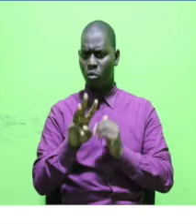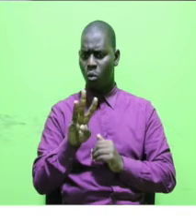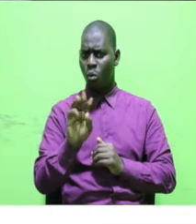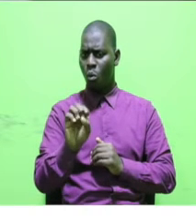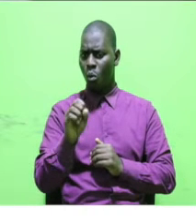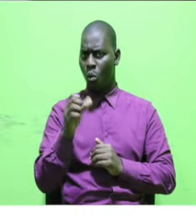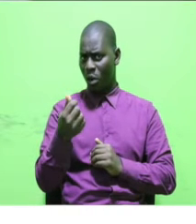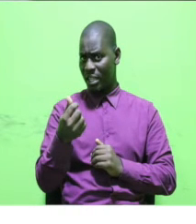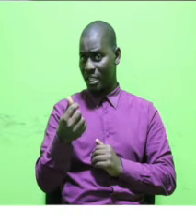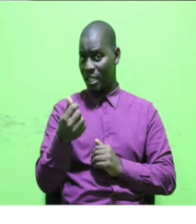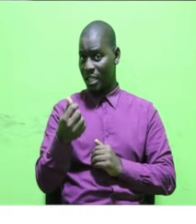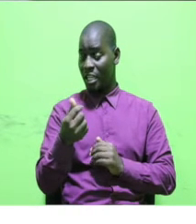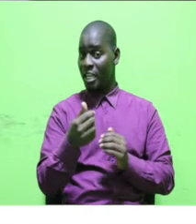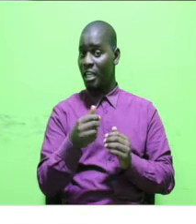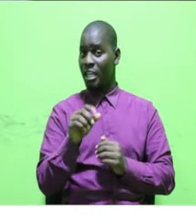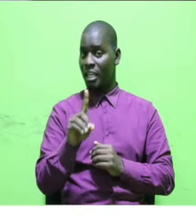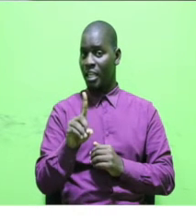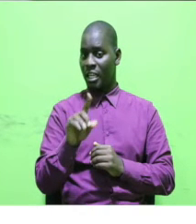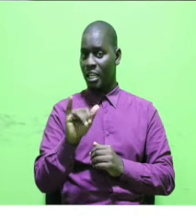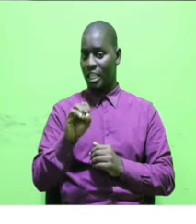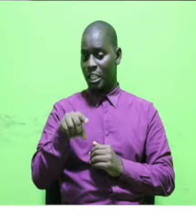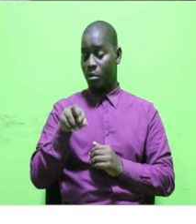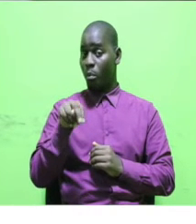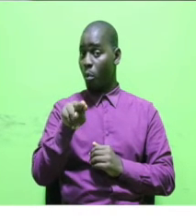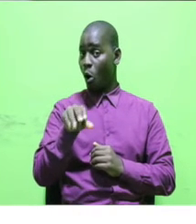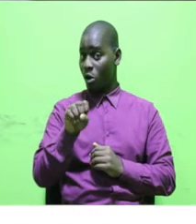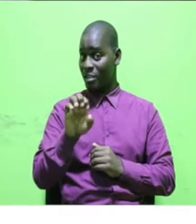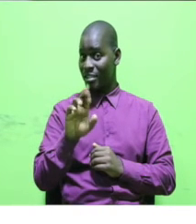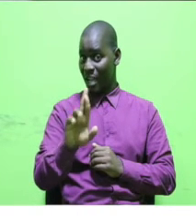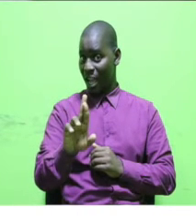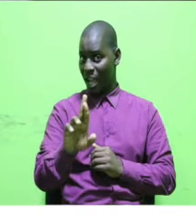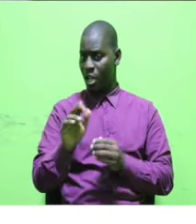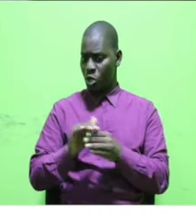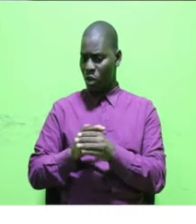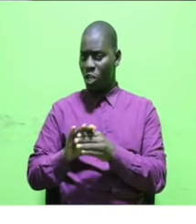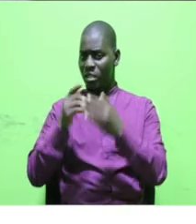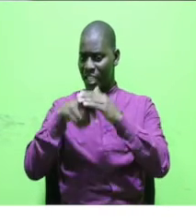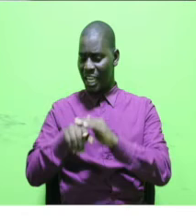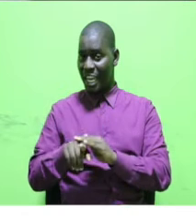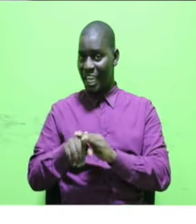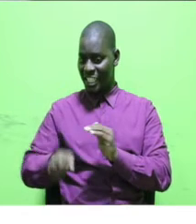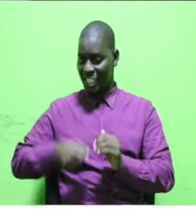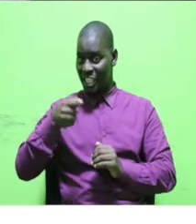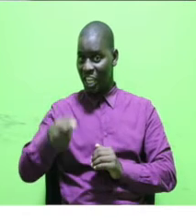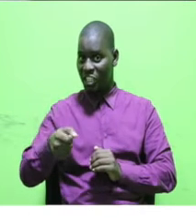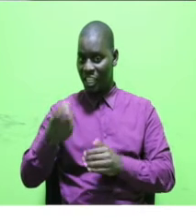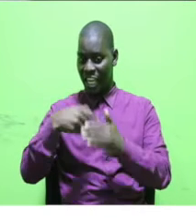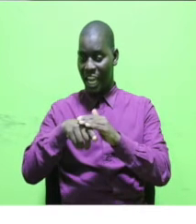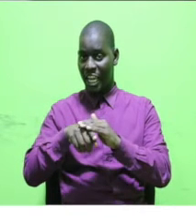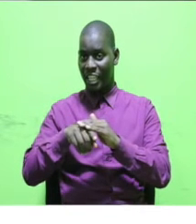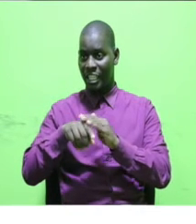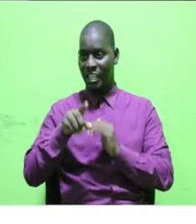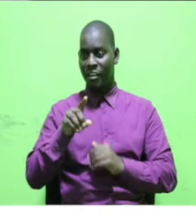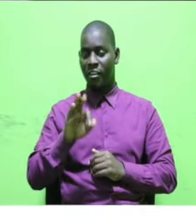Methods of waste disposal is all the activities and actions required to manage waste from its